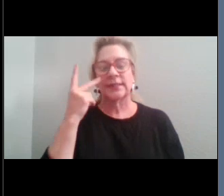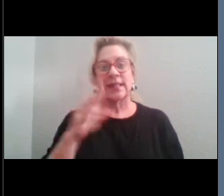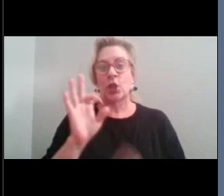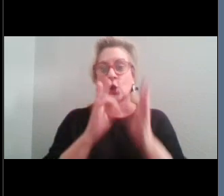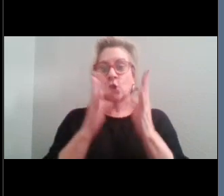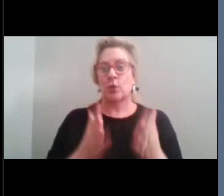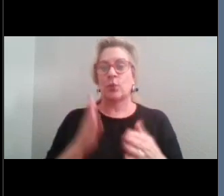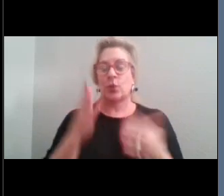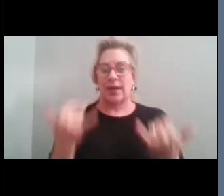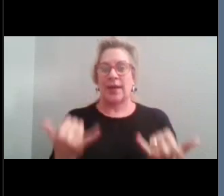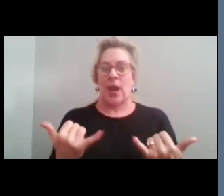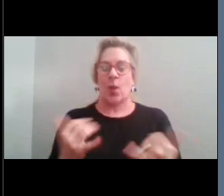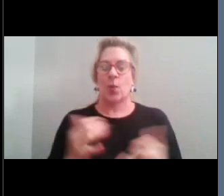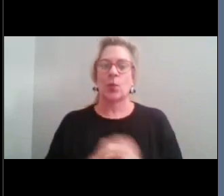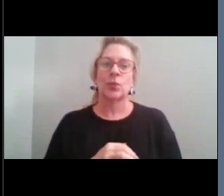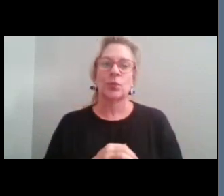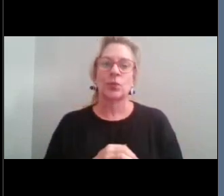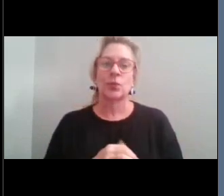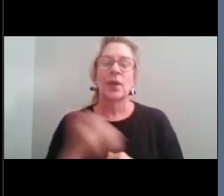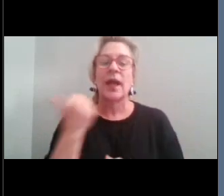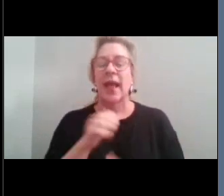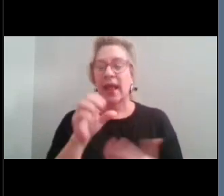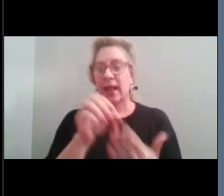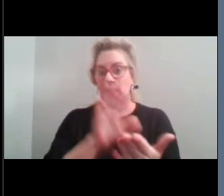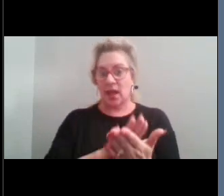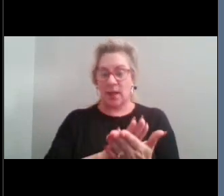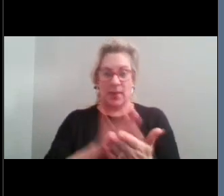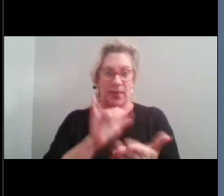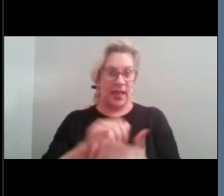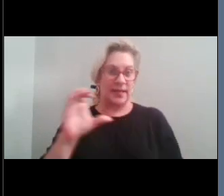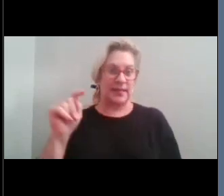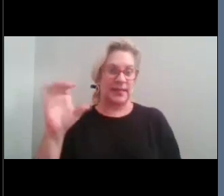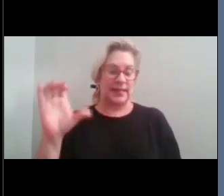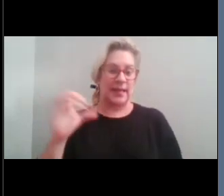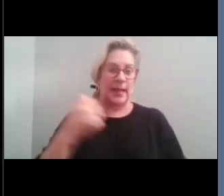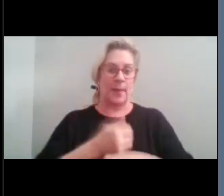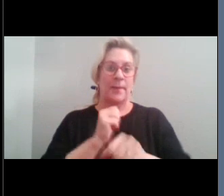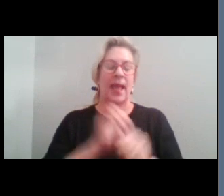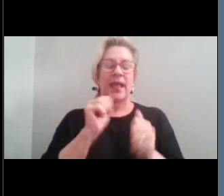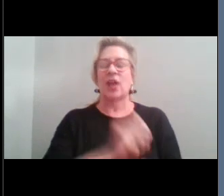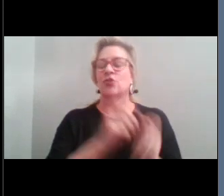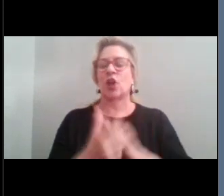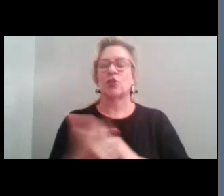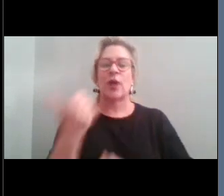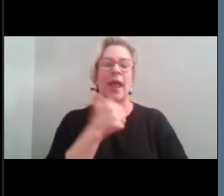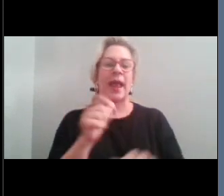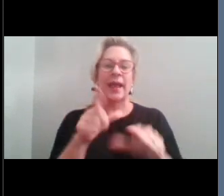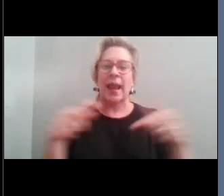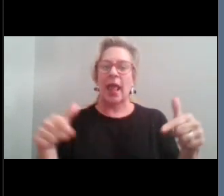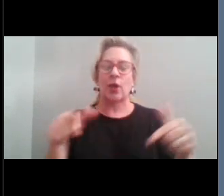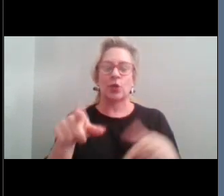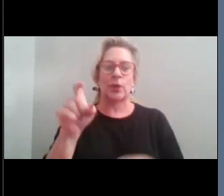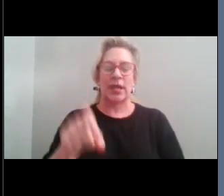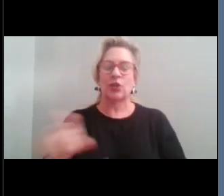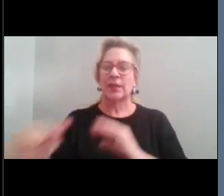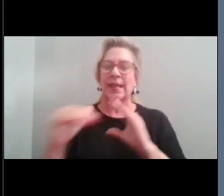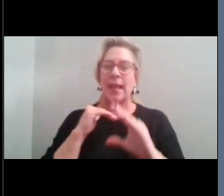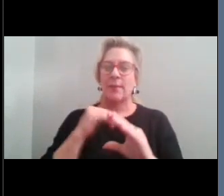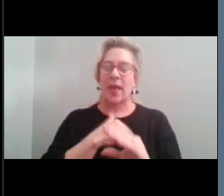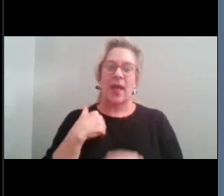screen. Any document the CTC creates can be translated into any language you need. Simply email us